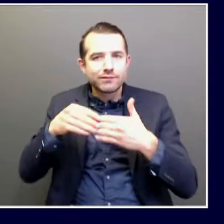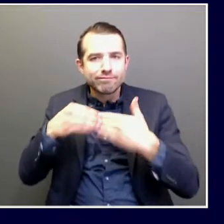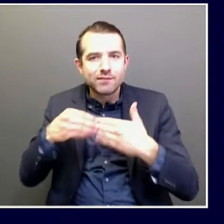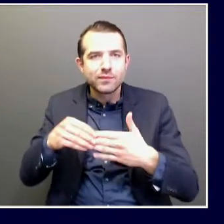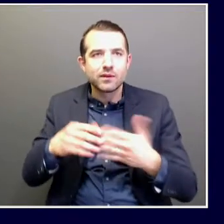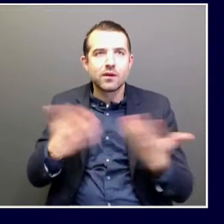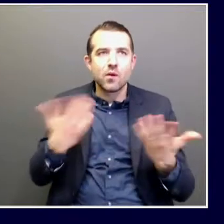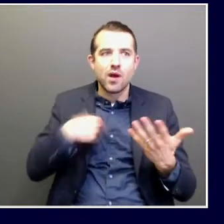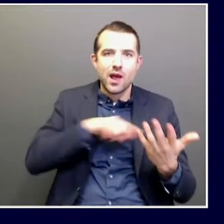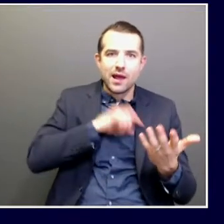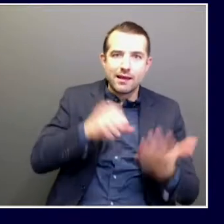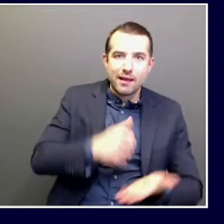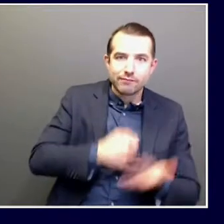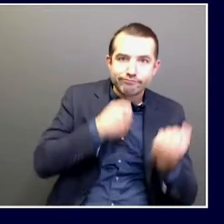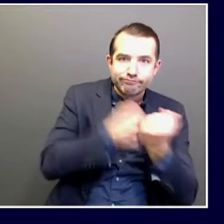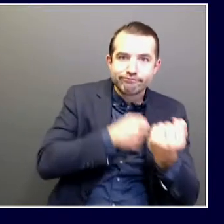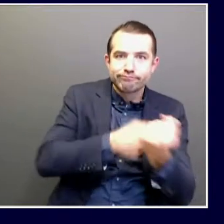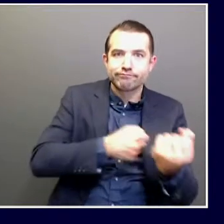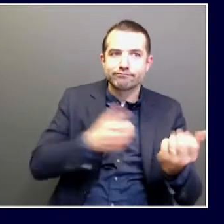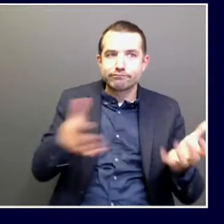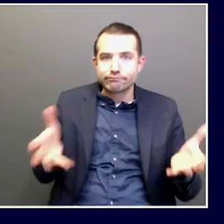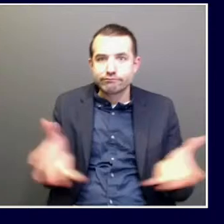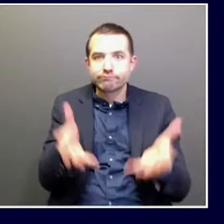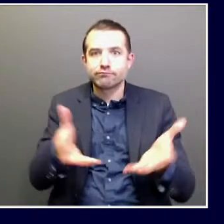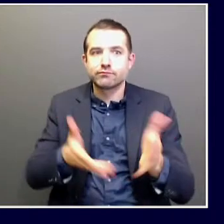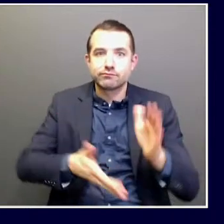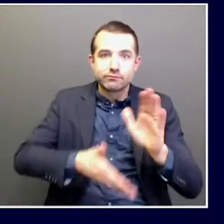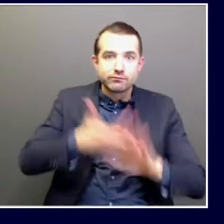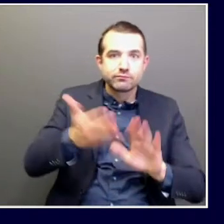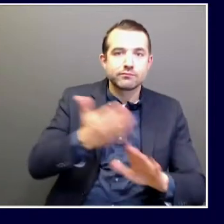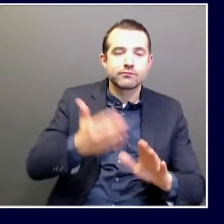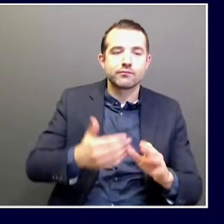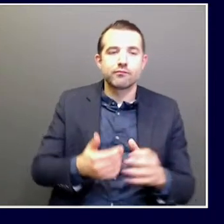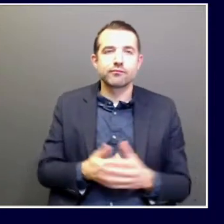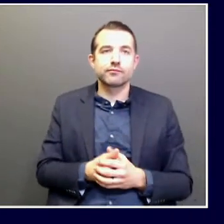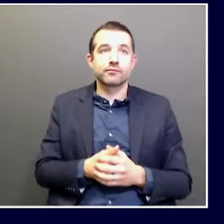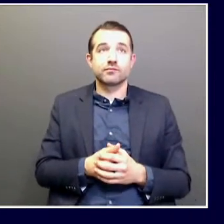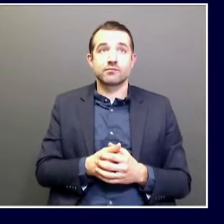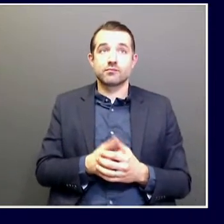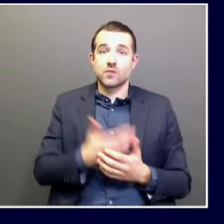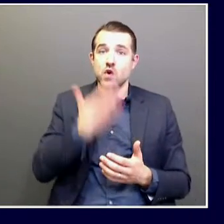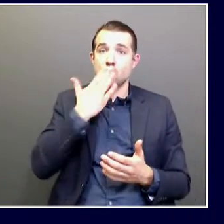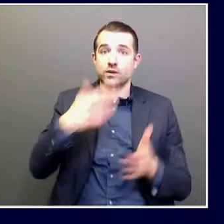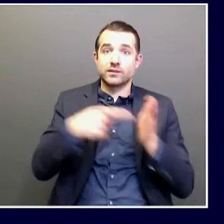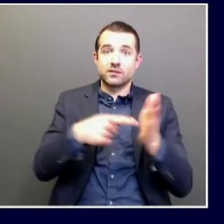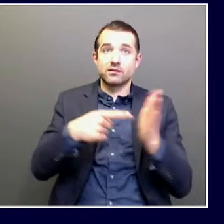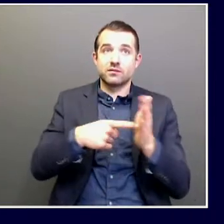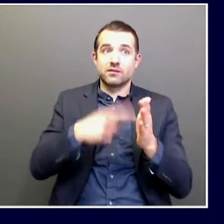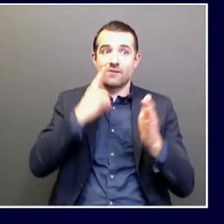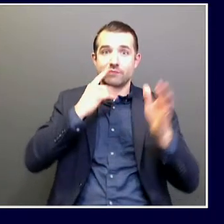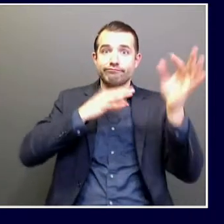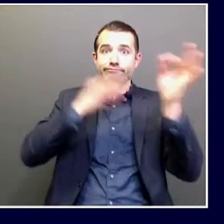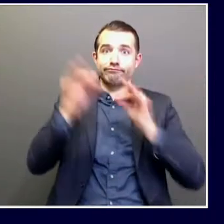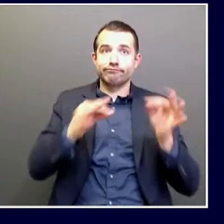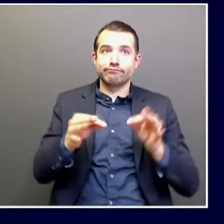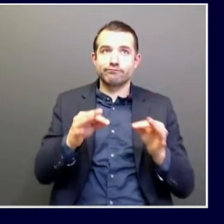partnership. And a good example of that is a waiver program that we announced about a month ago